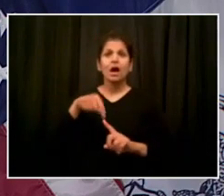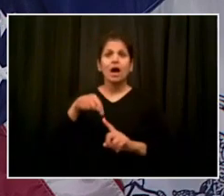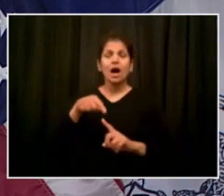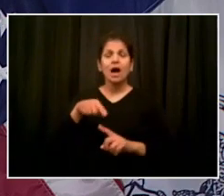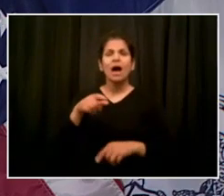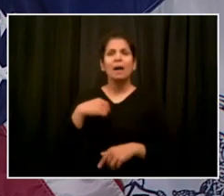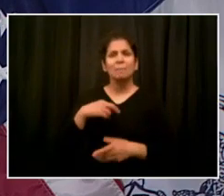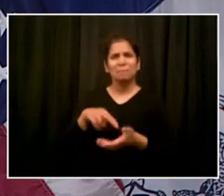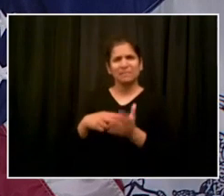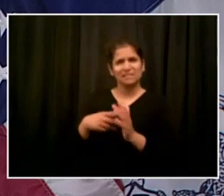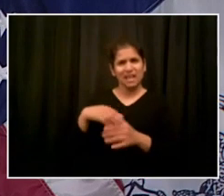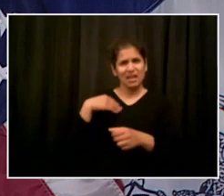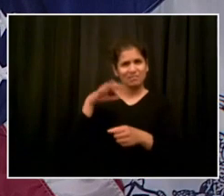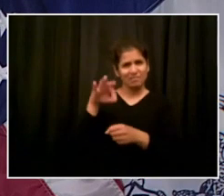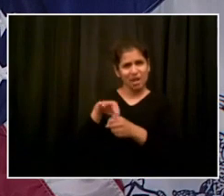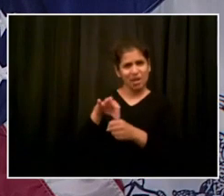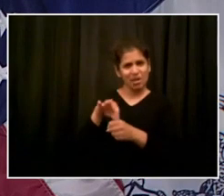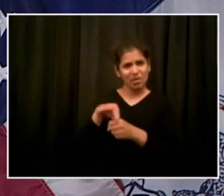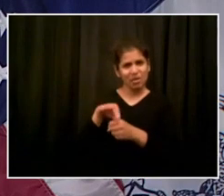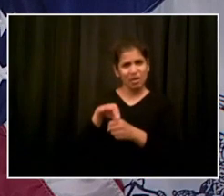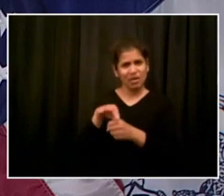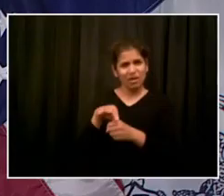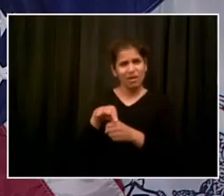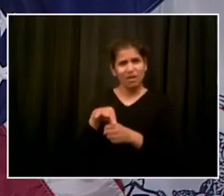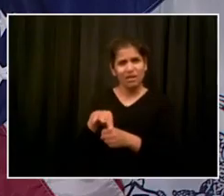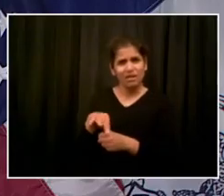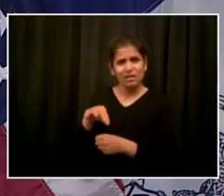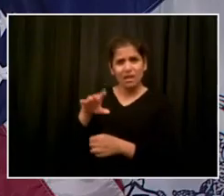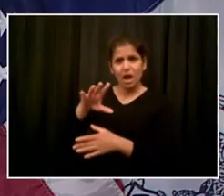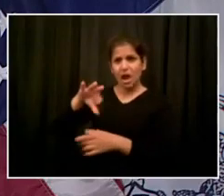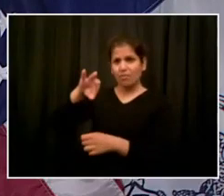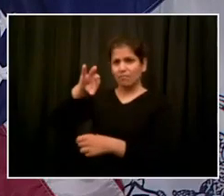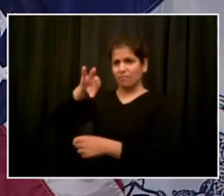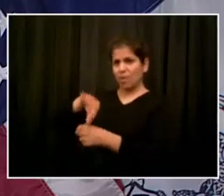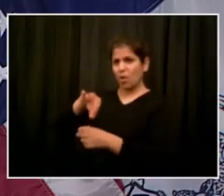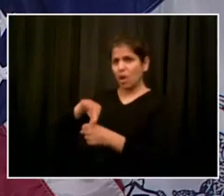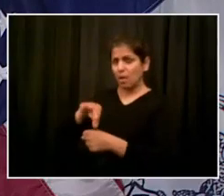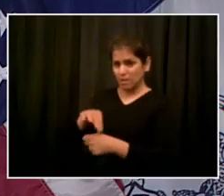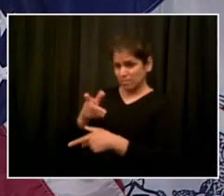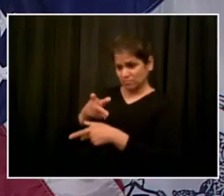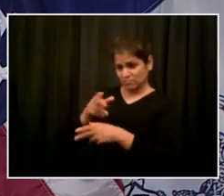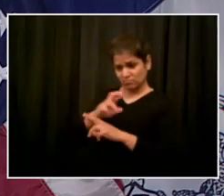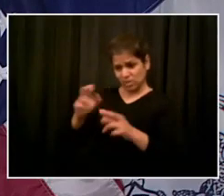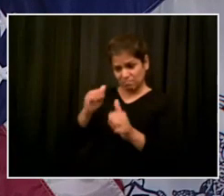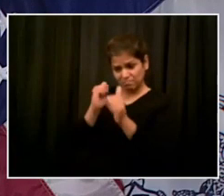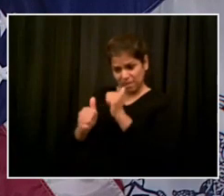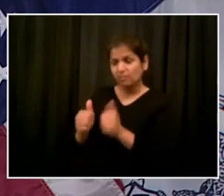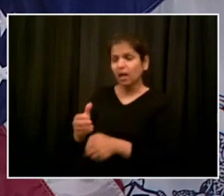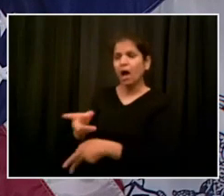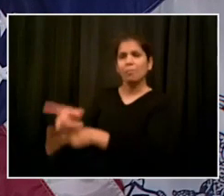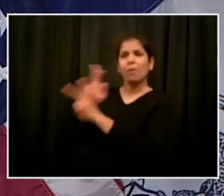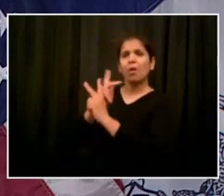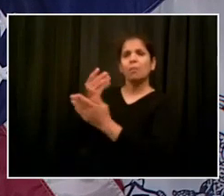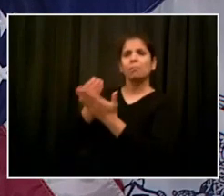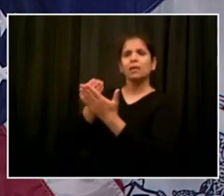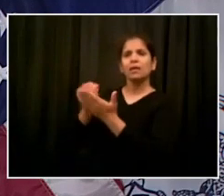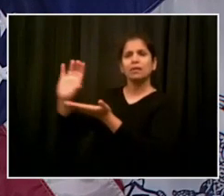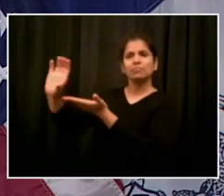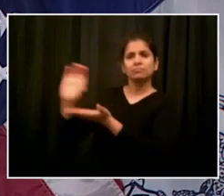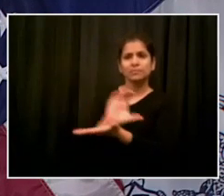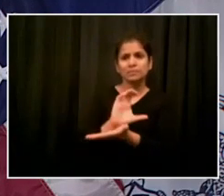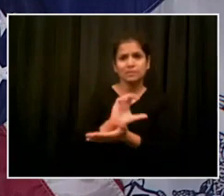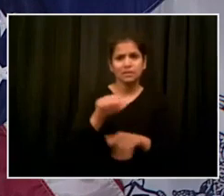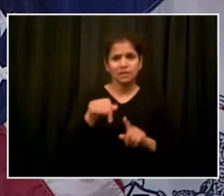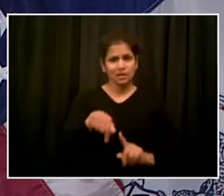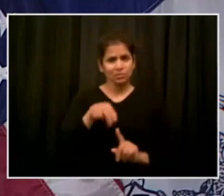of alternative plans if the borrowing is not approved? Jeff, on the borrowing, as I said, I